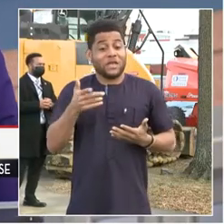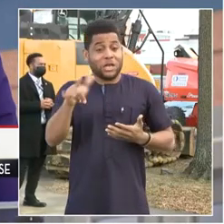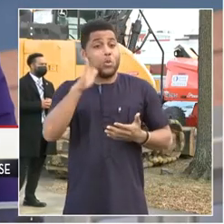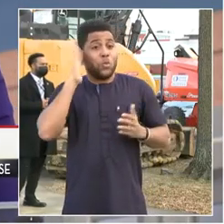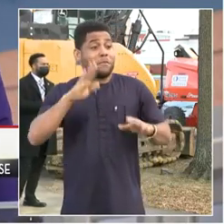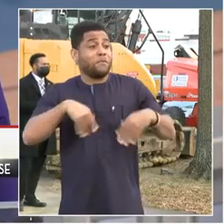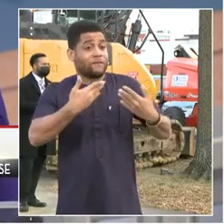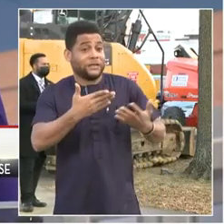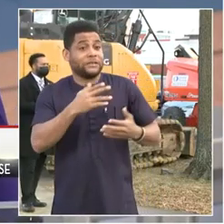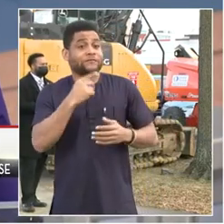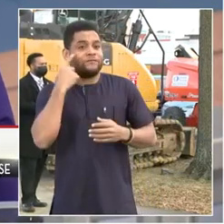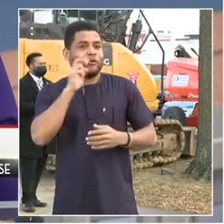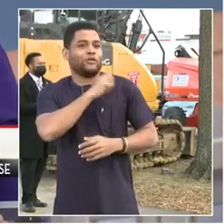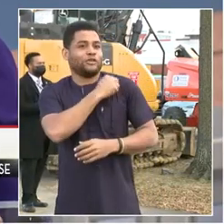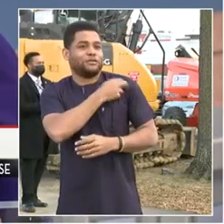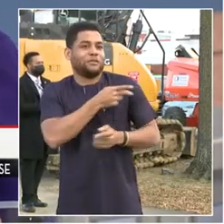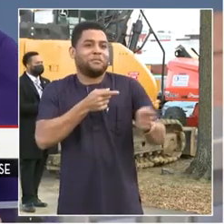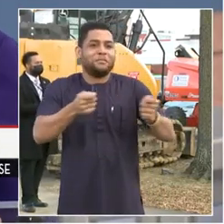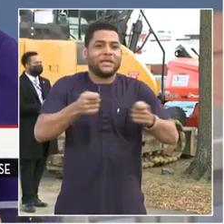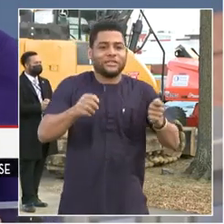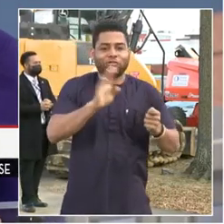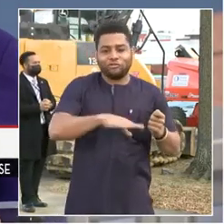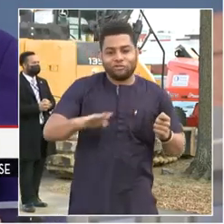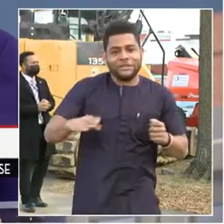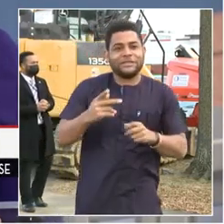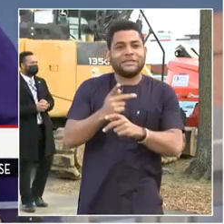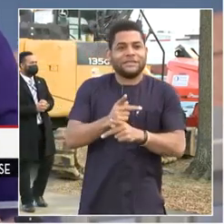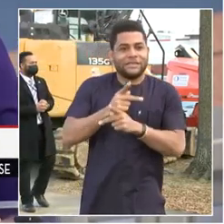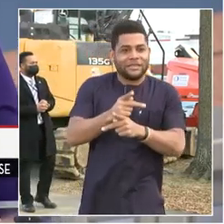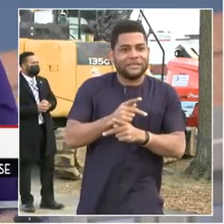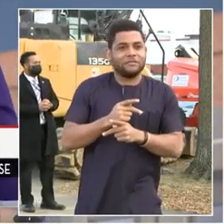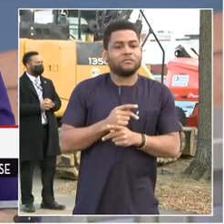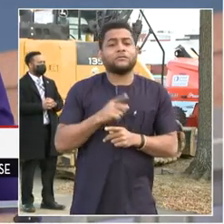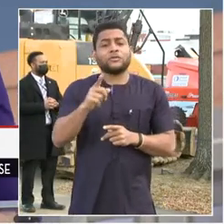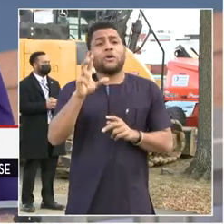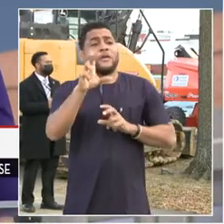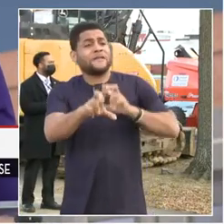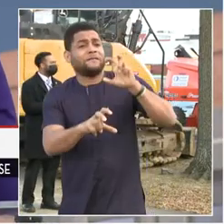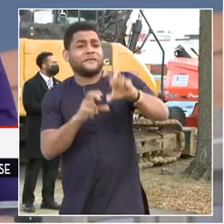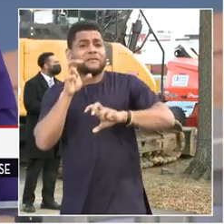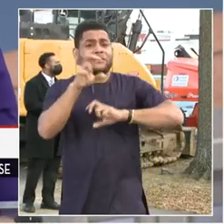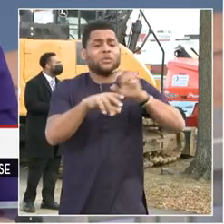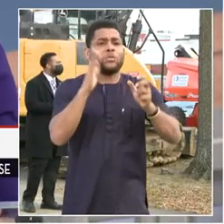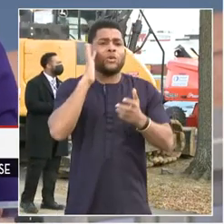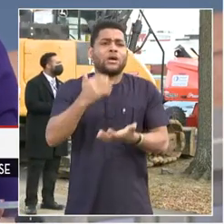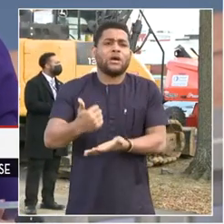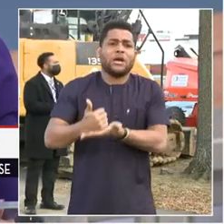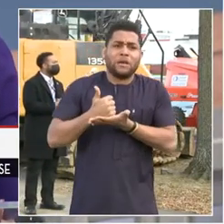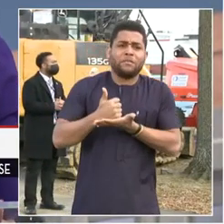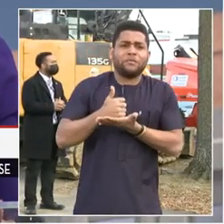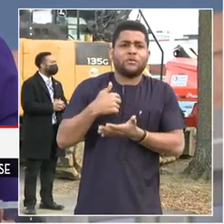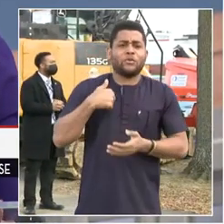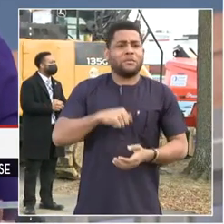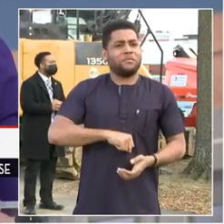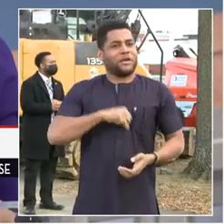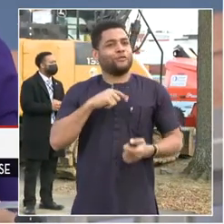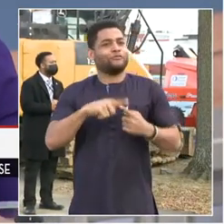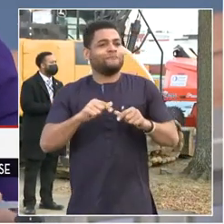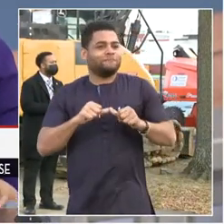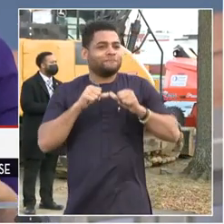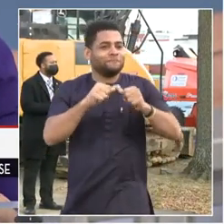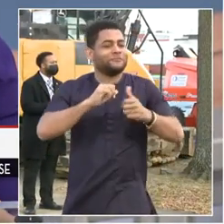the time and investments that Children has made at United Medical Center, and we are proud to continue that partnership at the